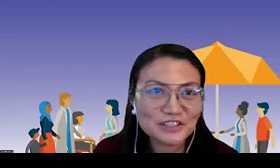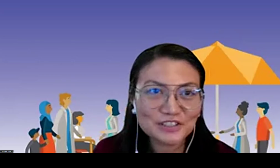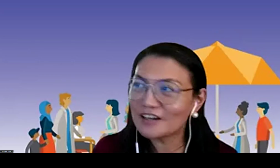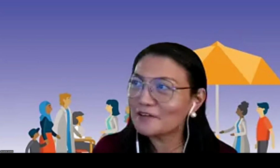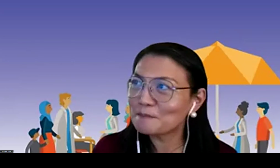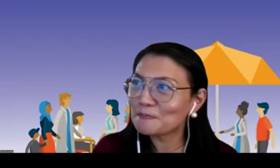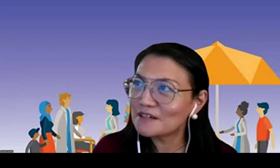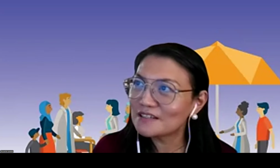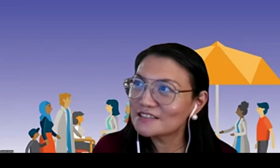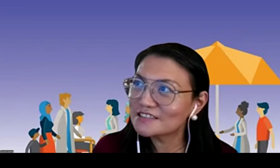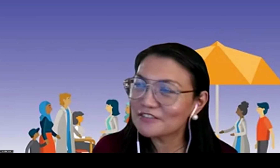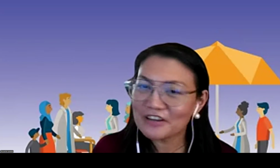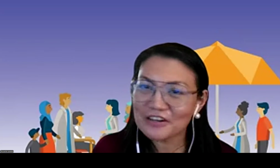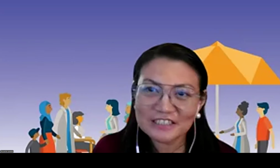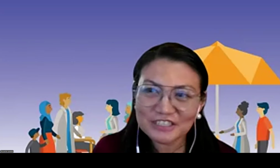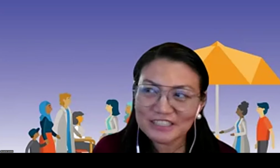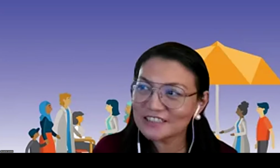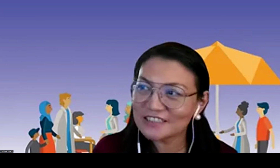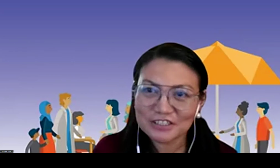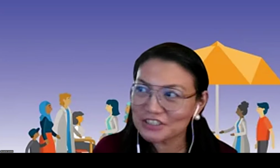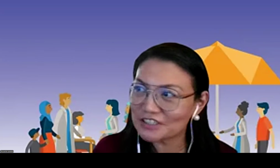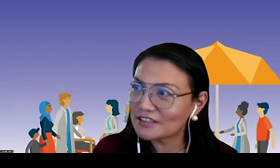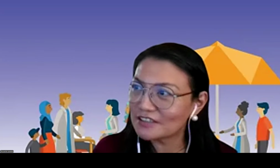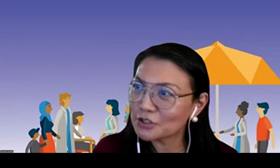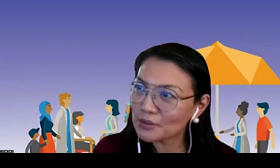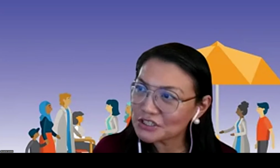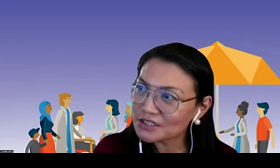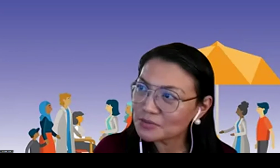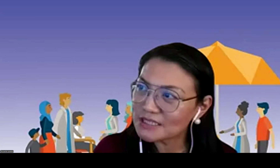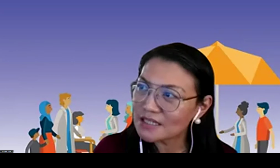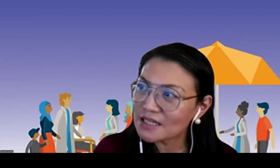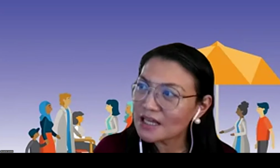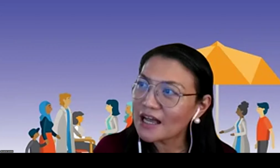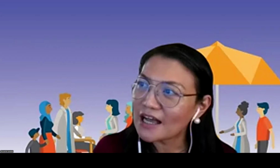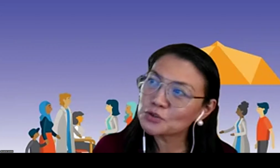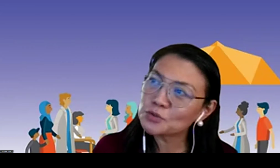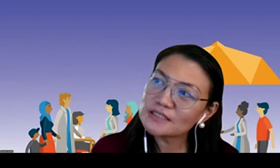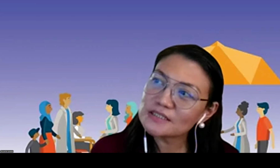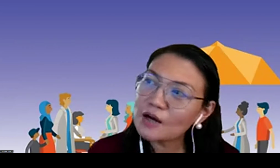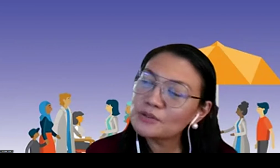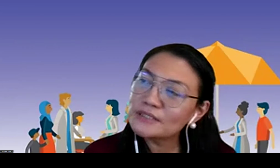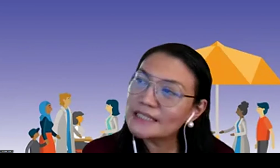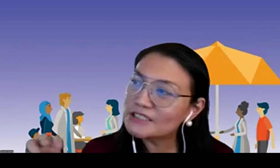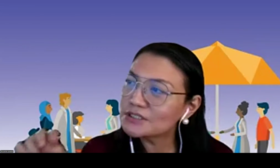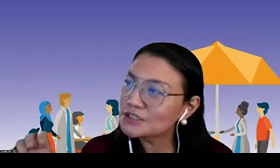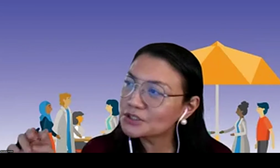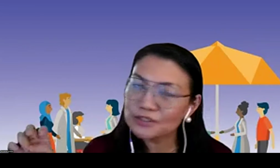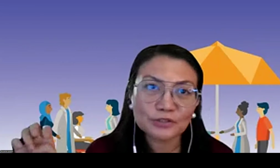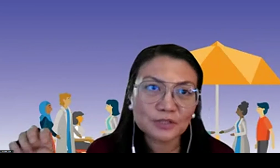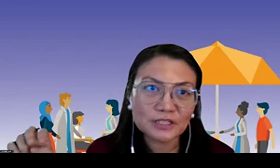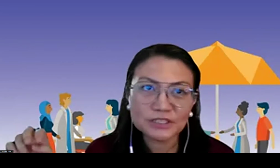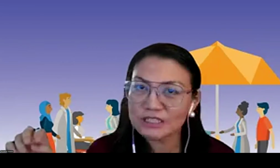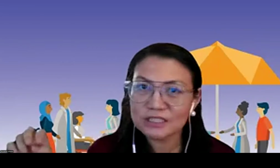much. This is a very interesting discussion. The question that was asked to me is how lessons learned